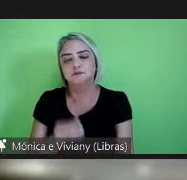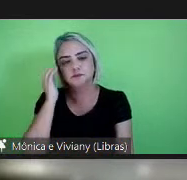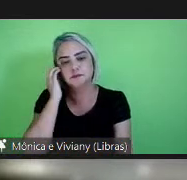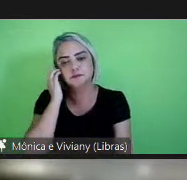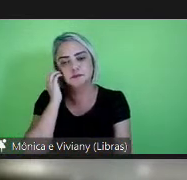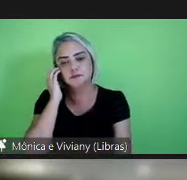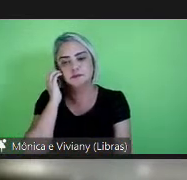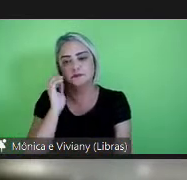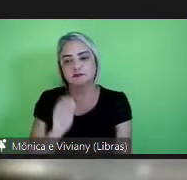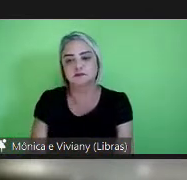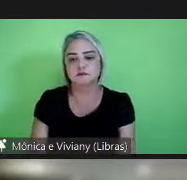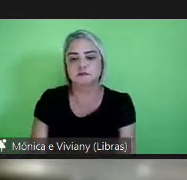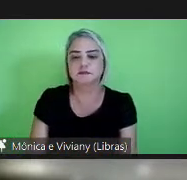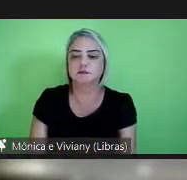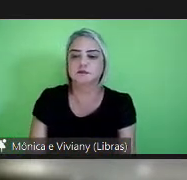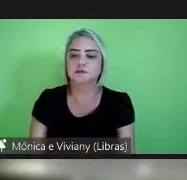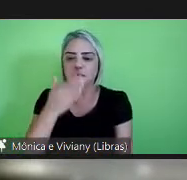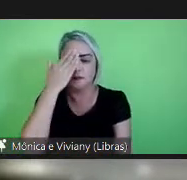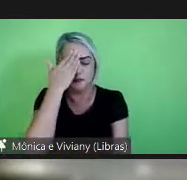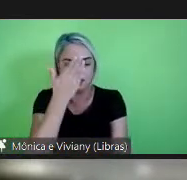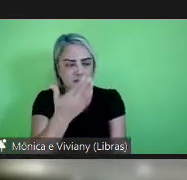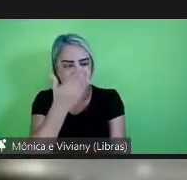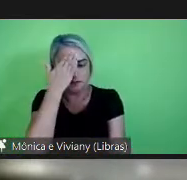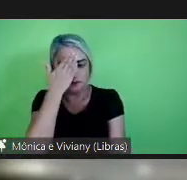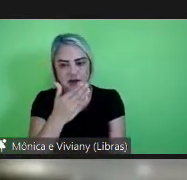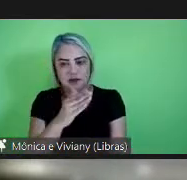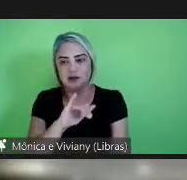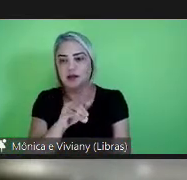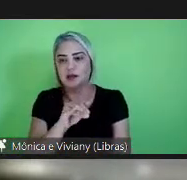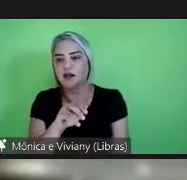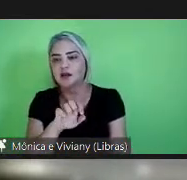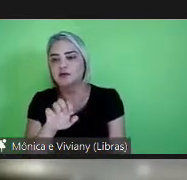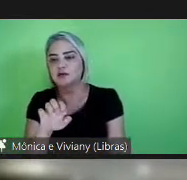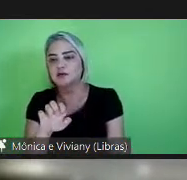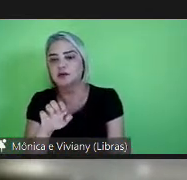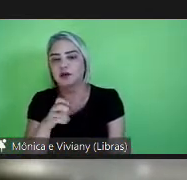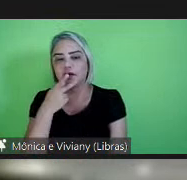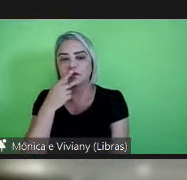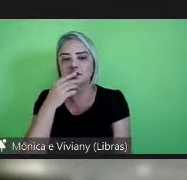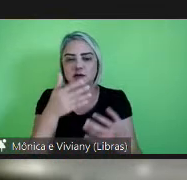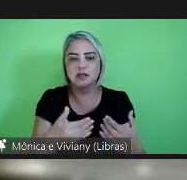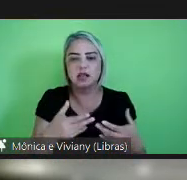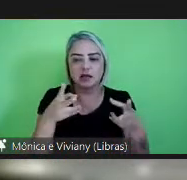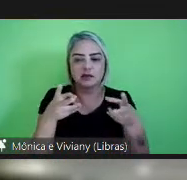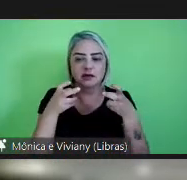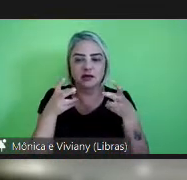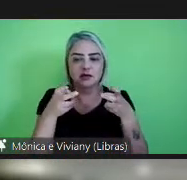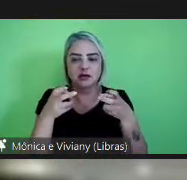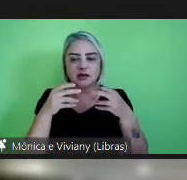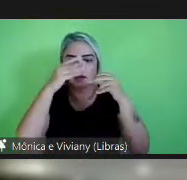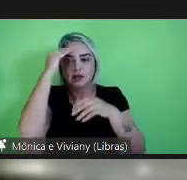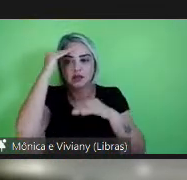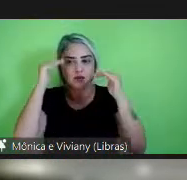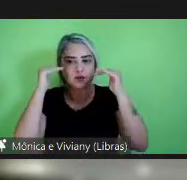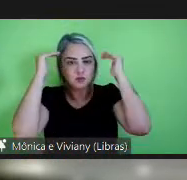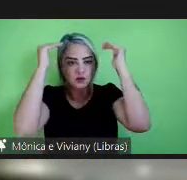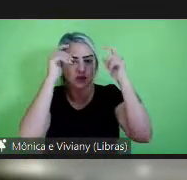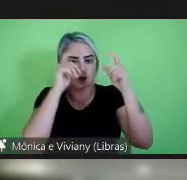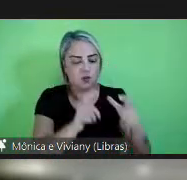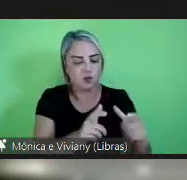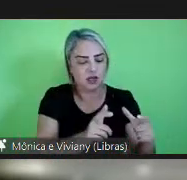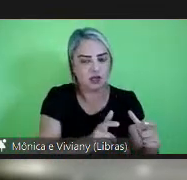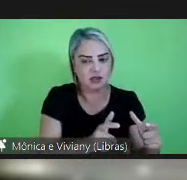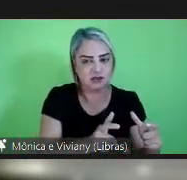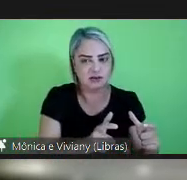Thanks, Jamie. I'm just going to give a perspective from a local authority. So I'll give you a little bit of background about myself. So I'm a